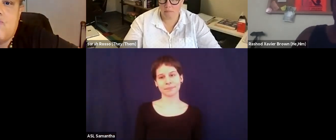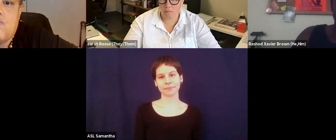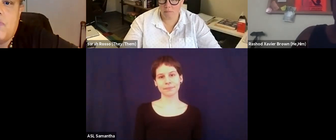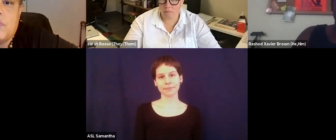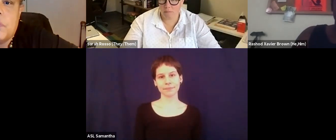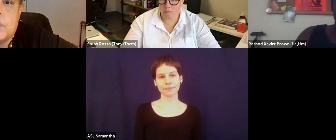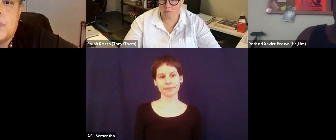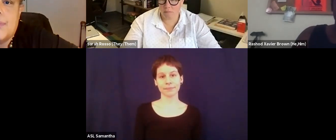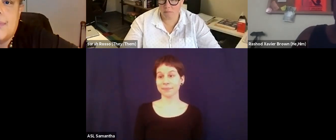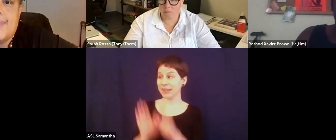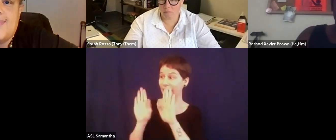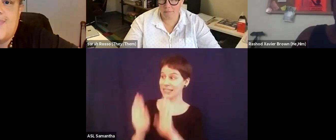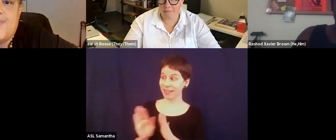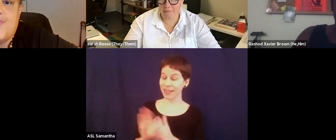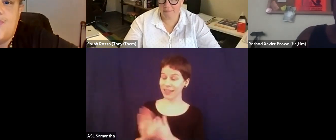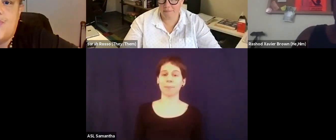Awesome.